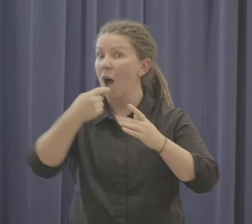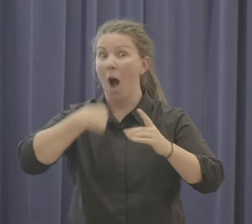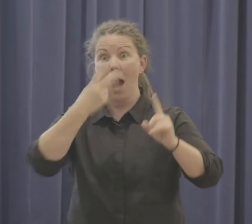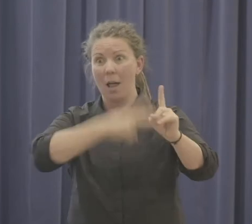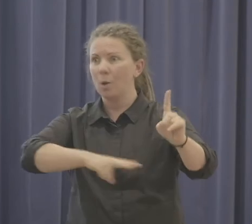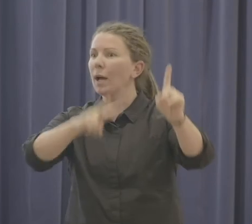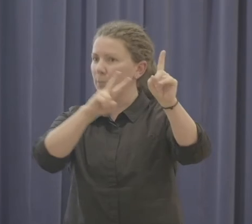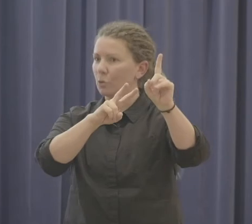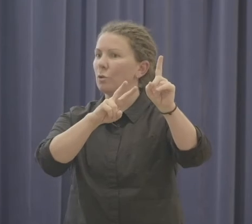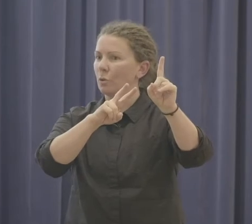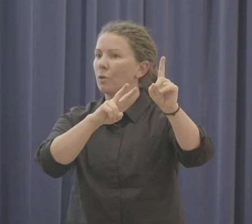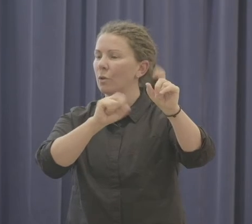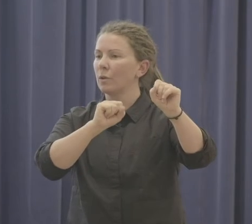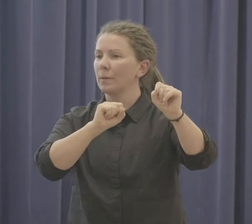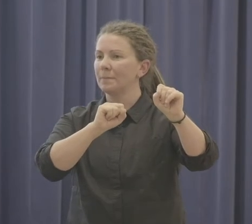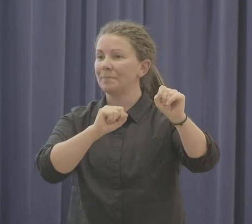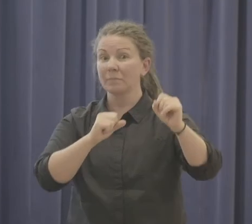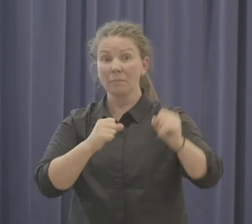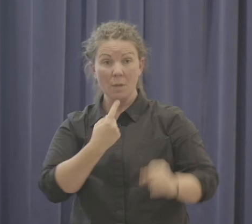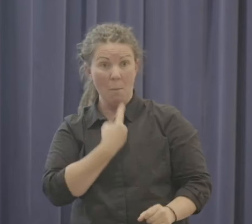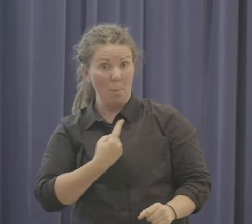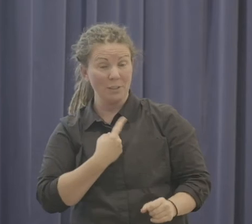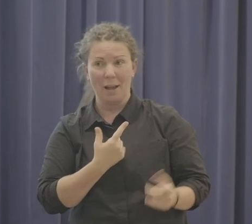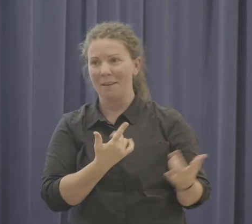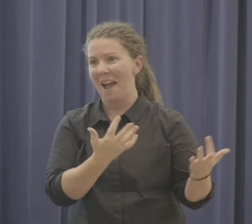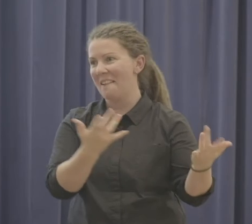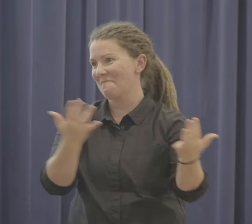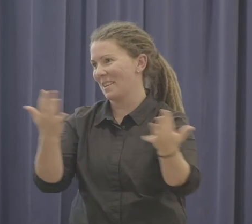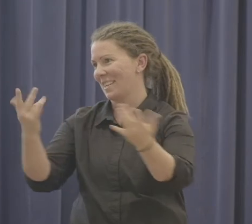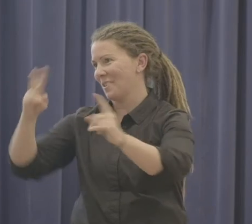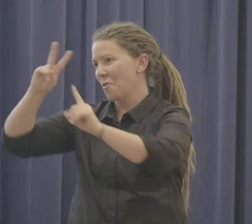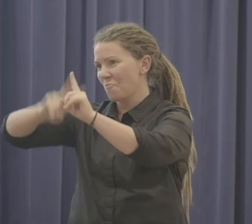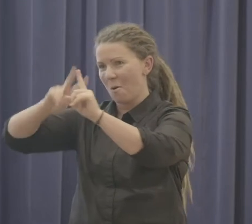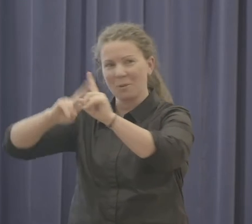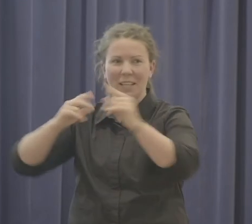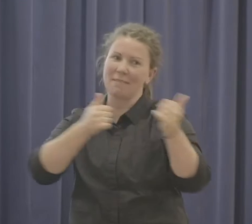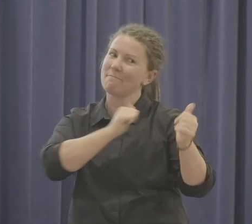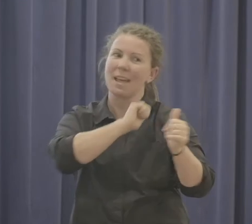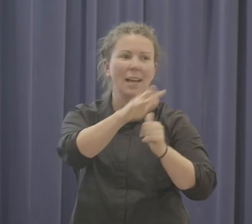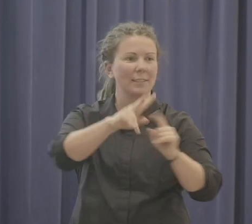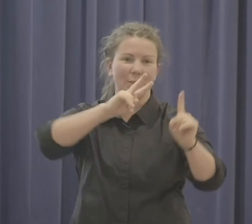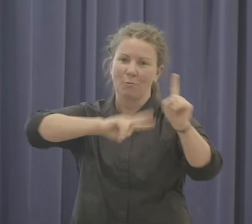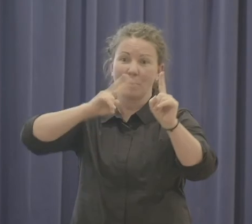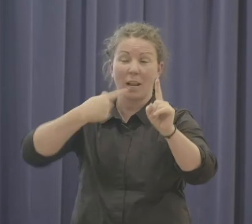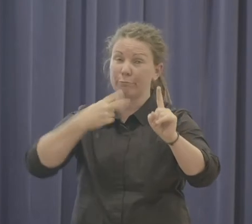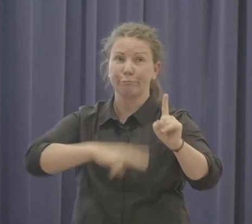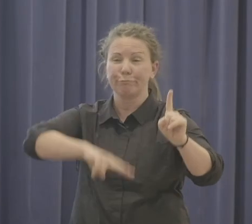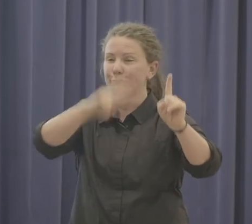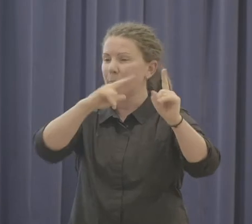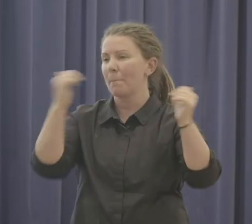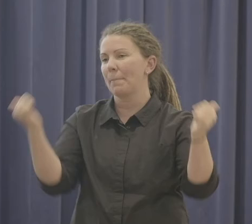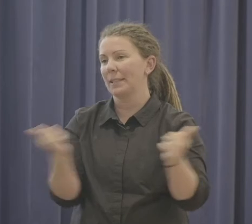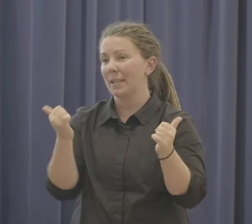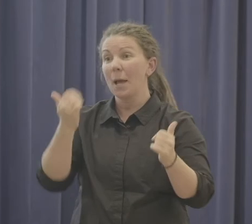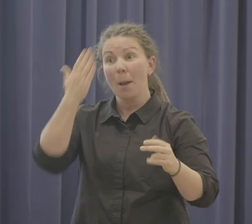team can look up to and aspire to be. Personally, there are a lot of people in my life who are good role models and who I can look up